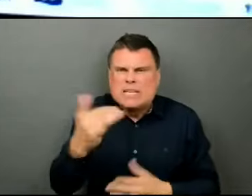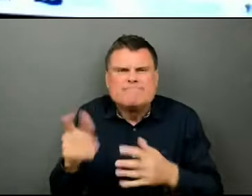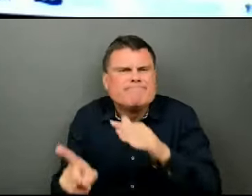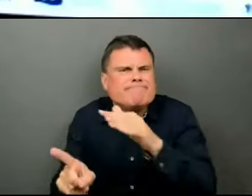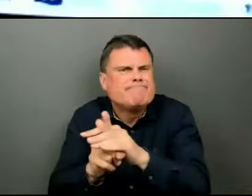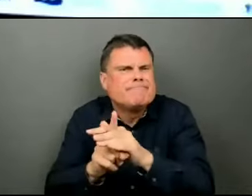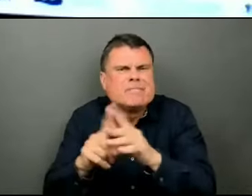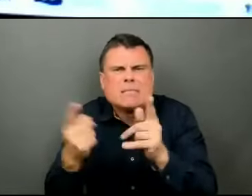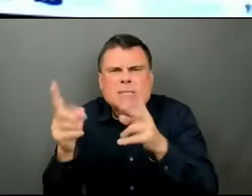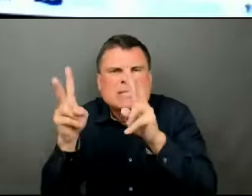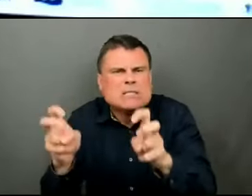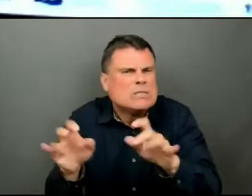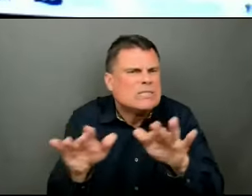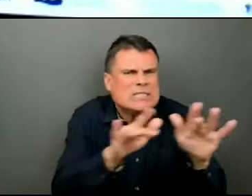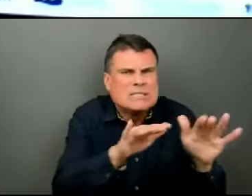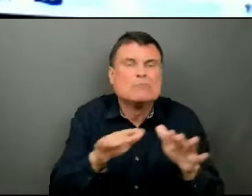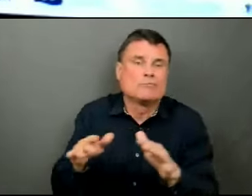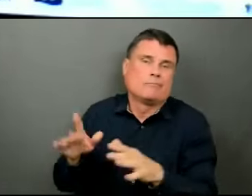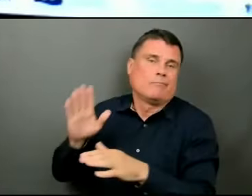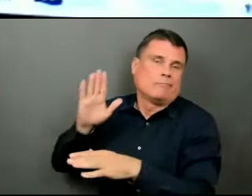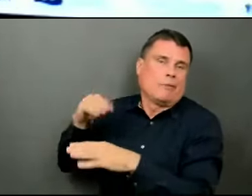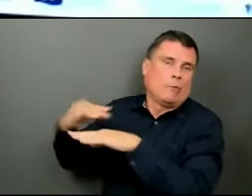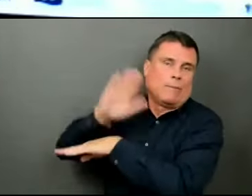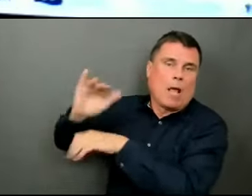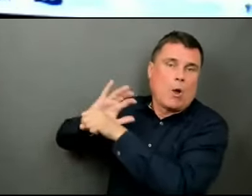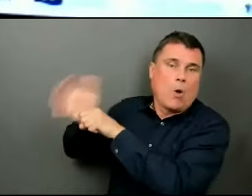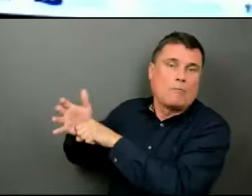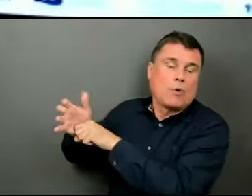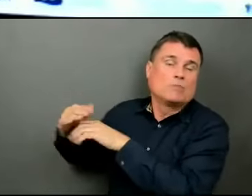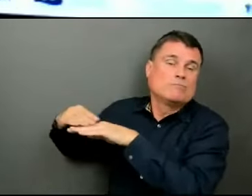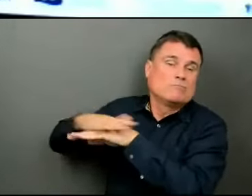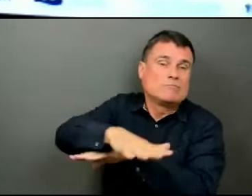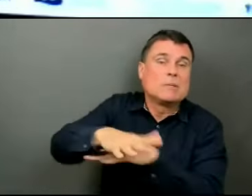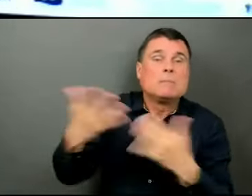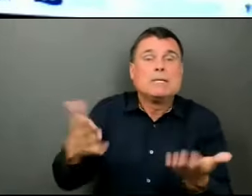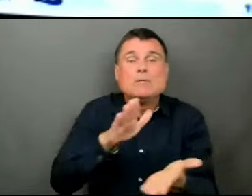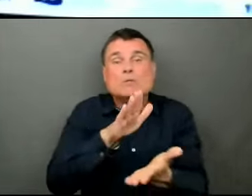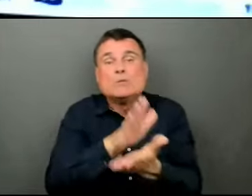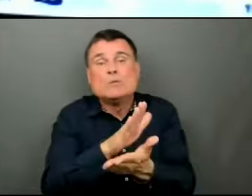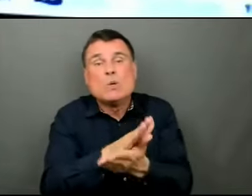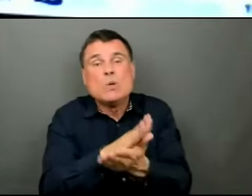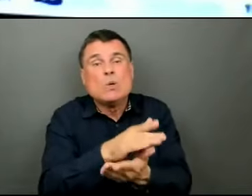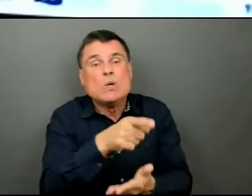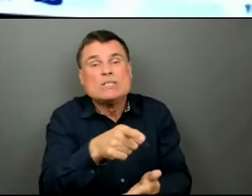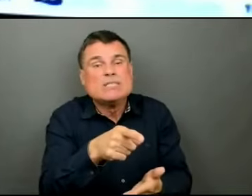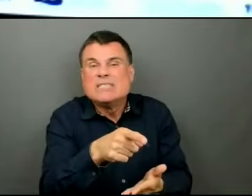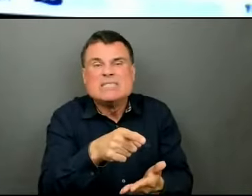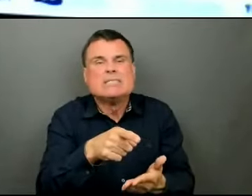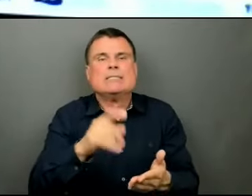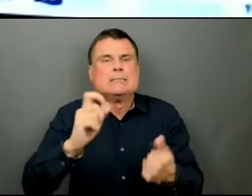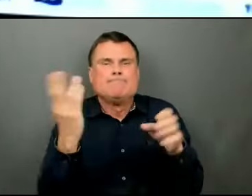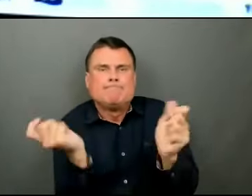and beyond, from better ventilations in schools to long-term care homes to beyond.